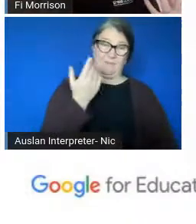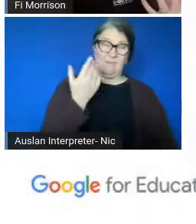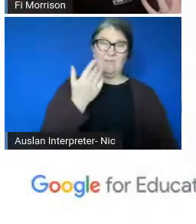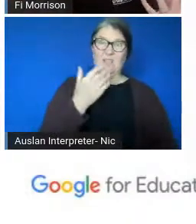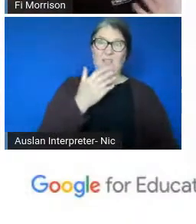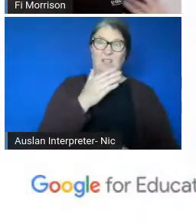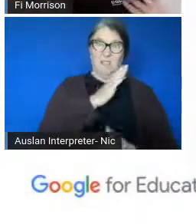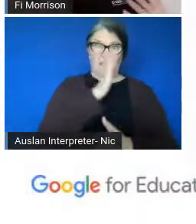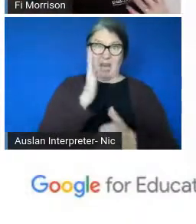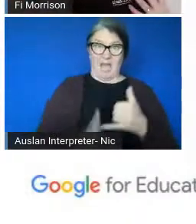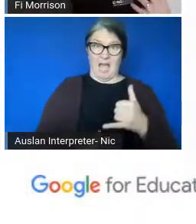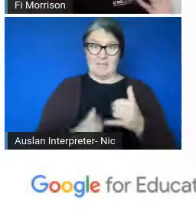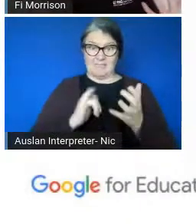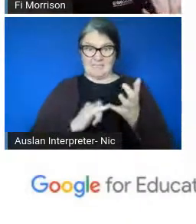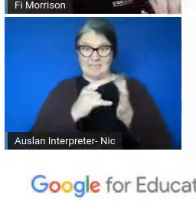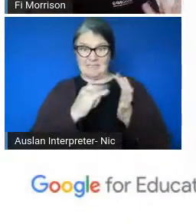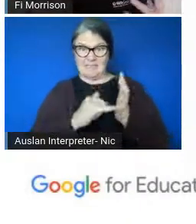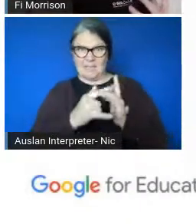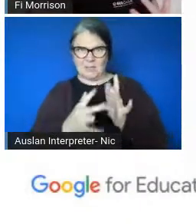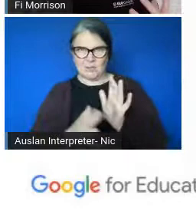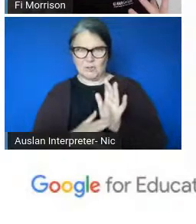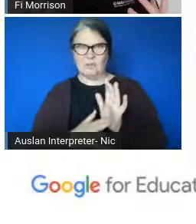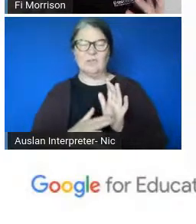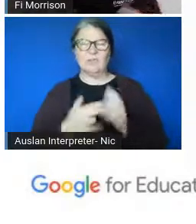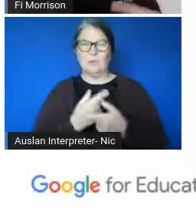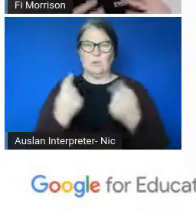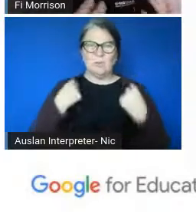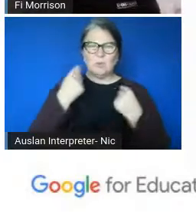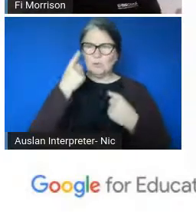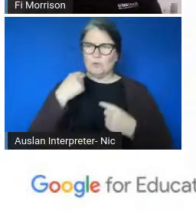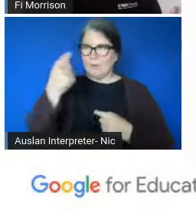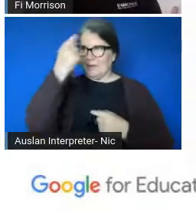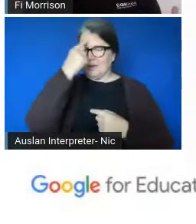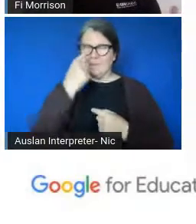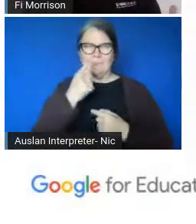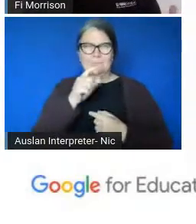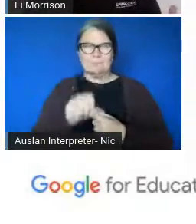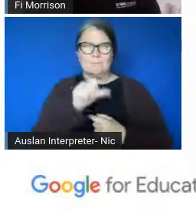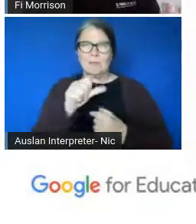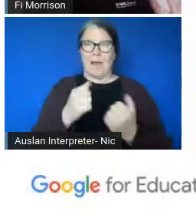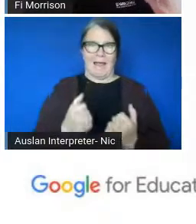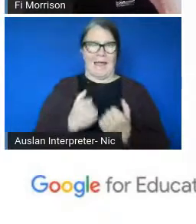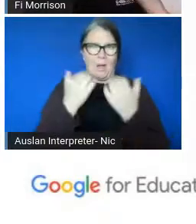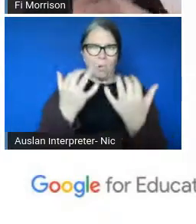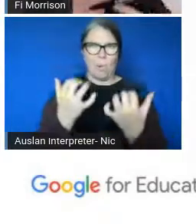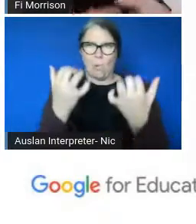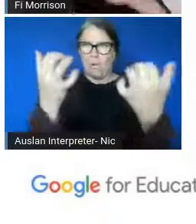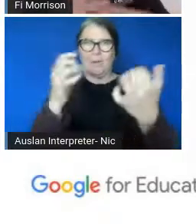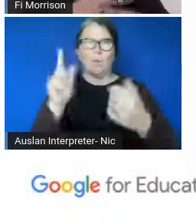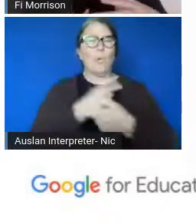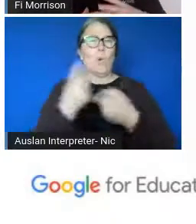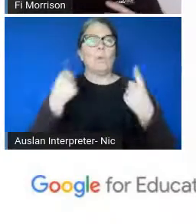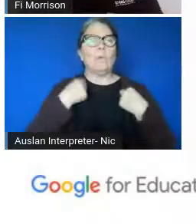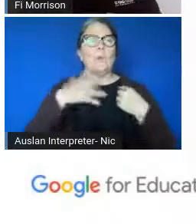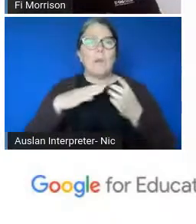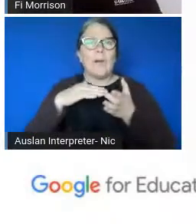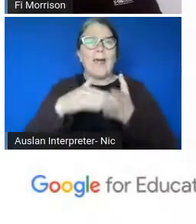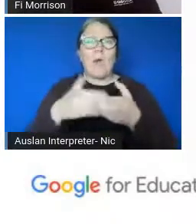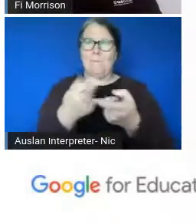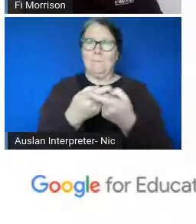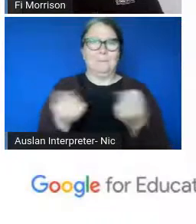identifying what is it that we're trying to solve or help our target audience with after we've kind of developed that